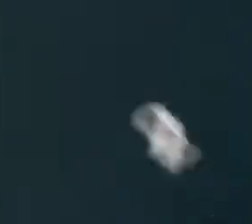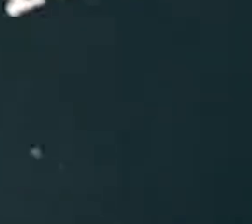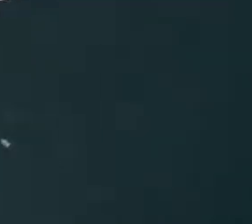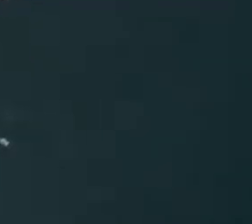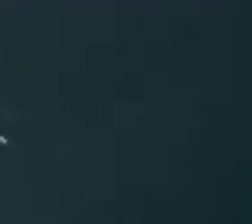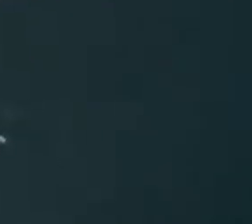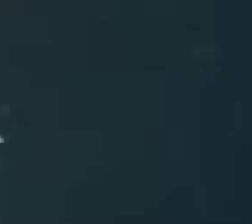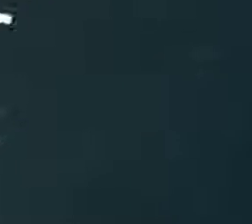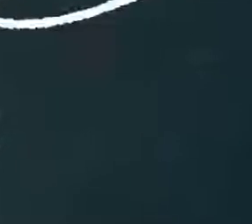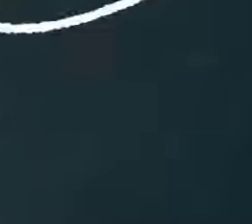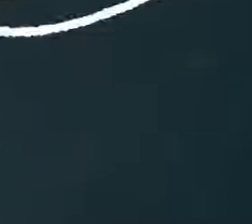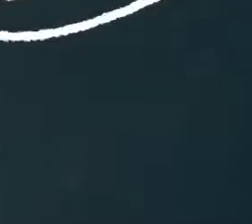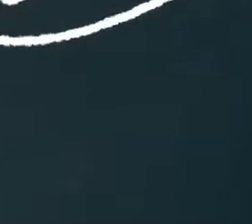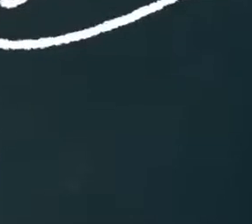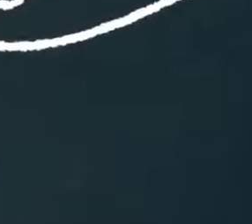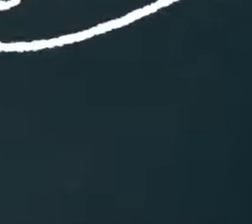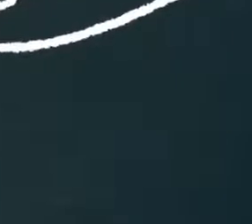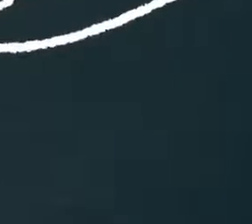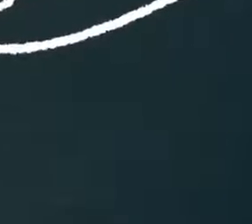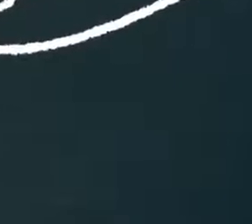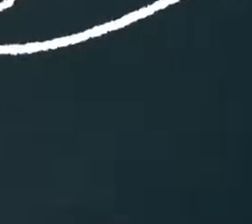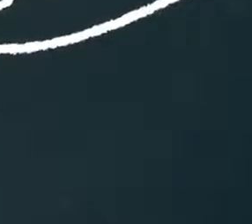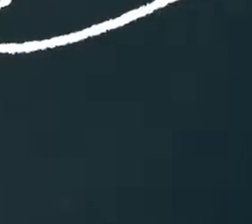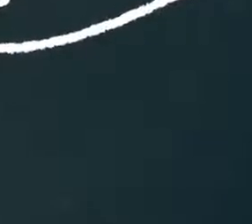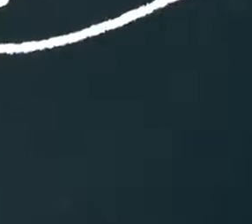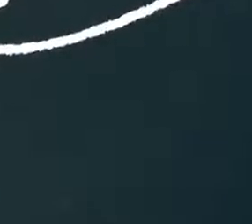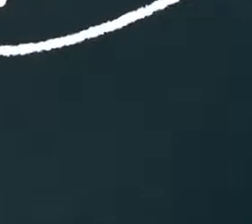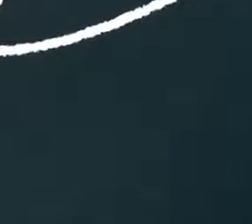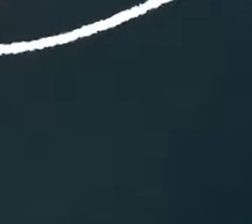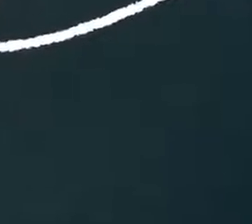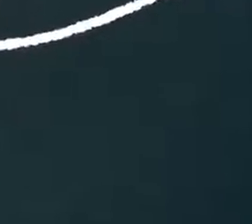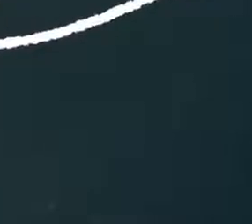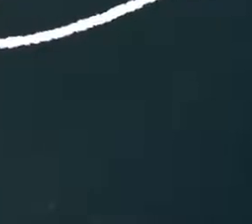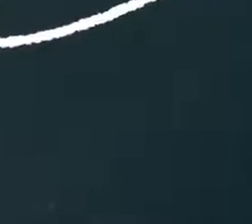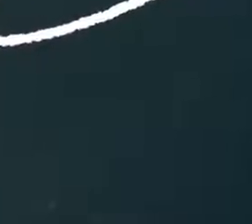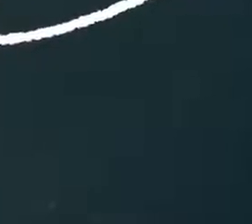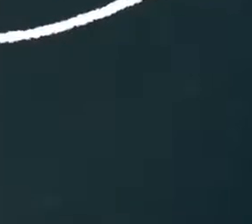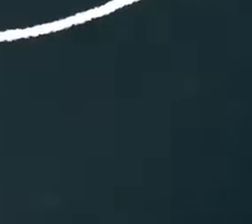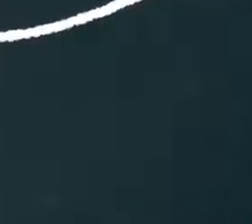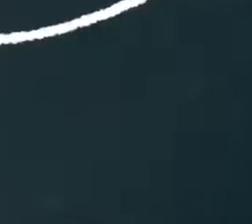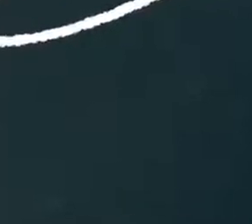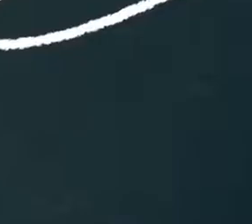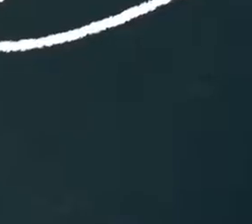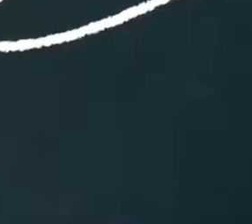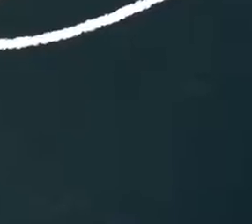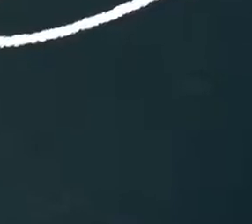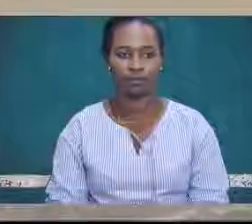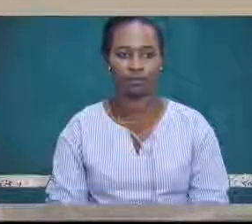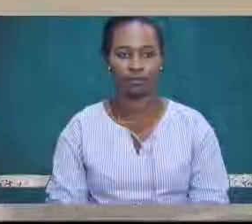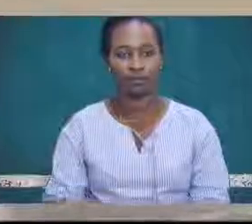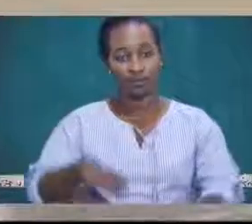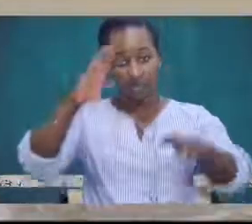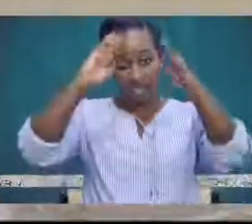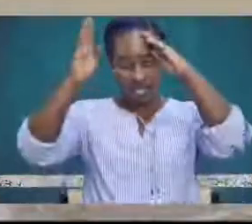Welcome to Study Time, a televised home learning program produced by Rwanda Education Board.